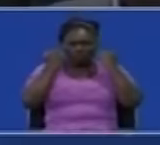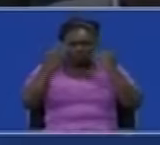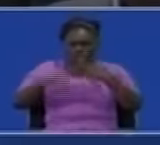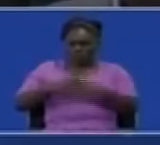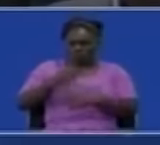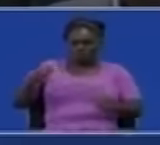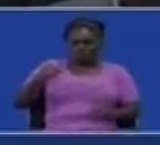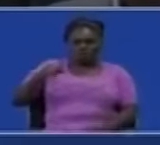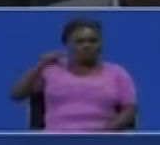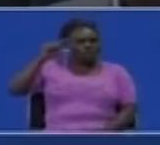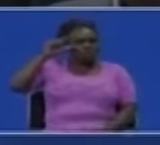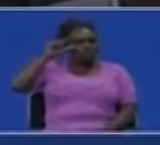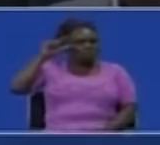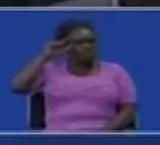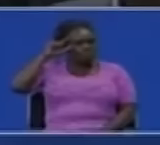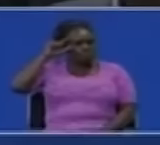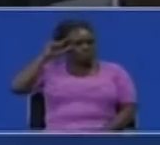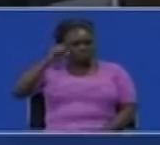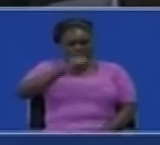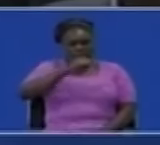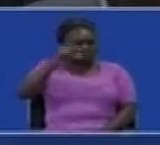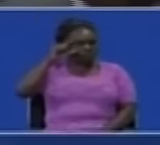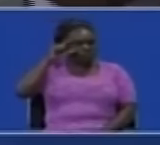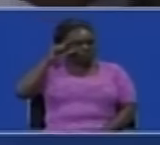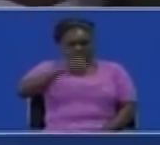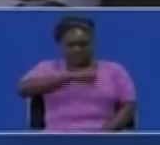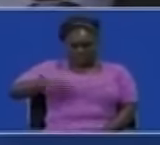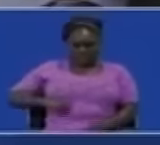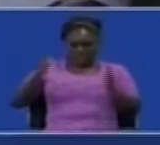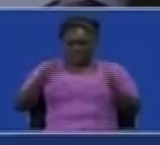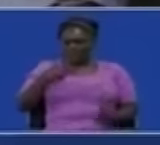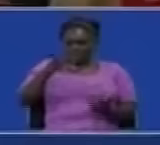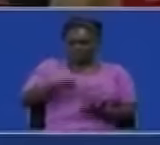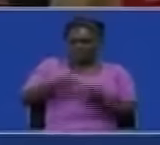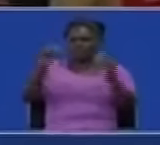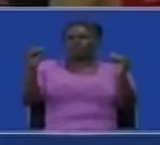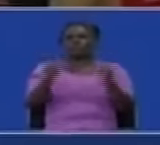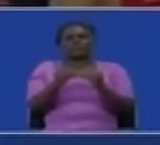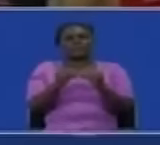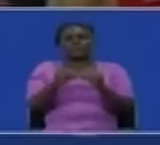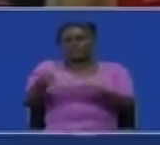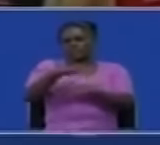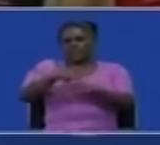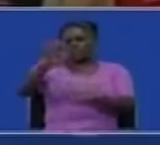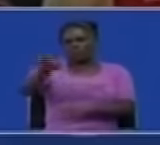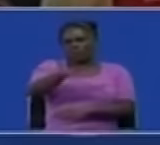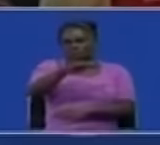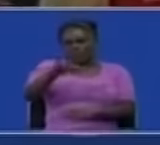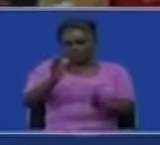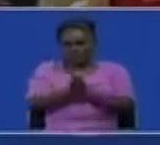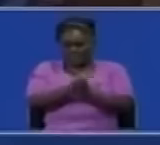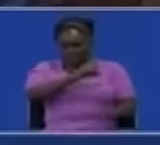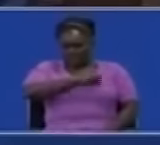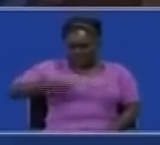Siaya Senator Senior Counsel James Orengo argues that the special sittings at the National Assembly and